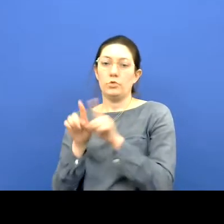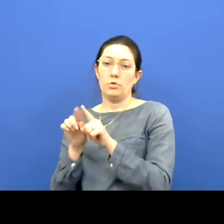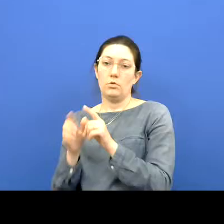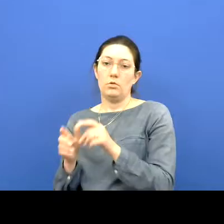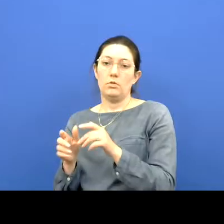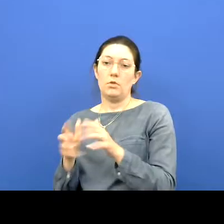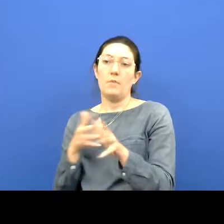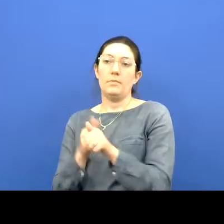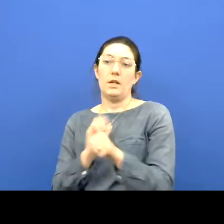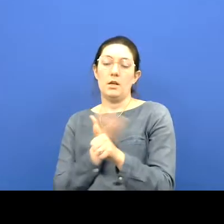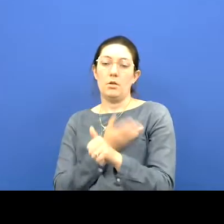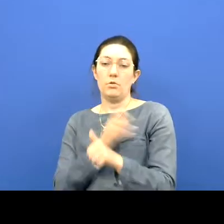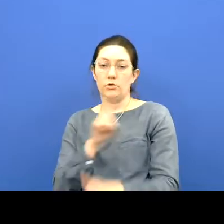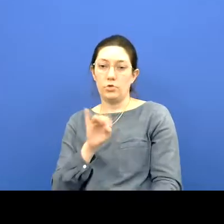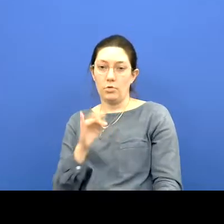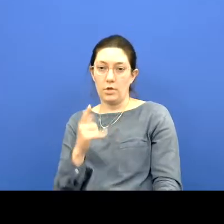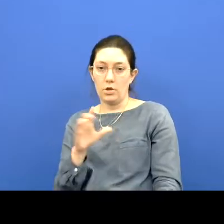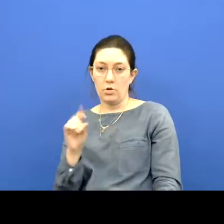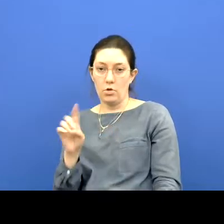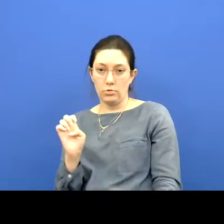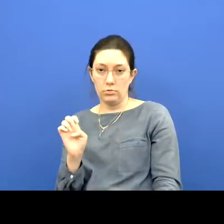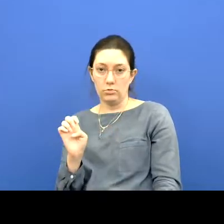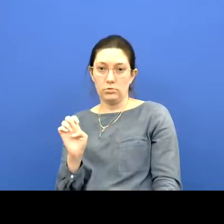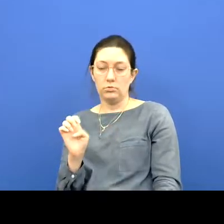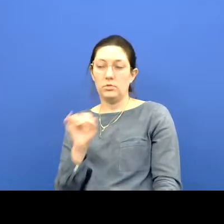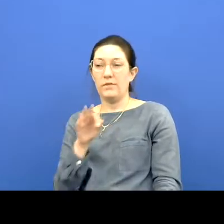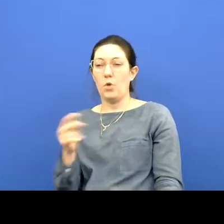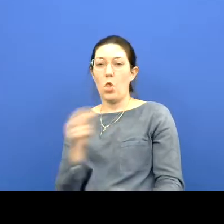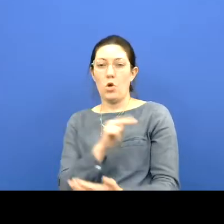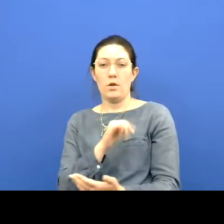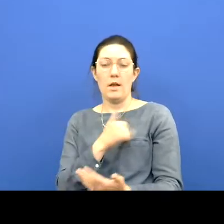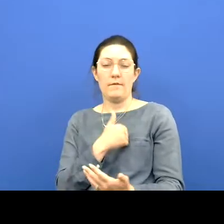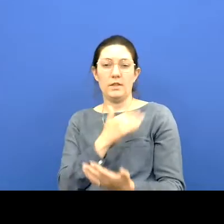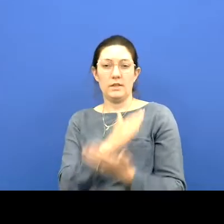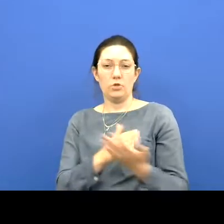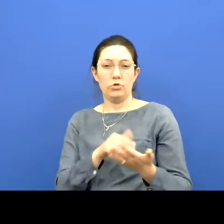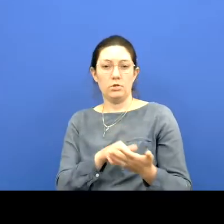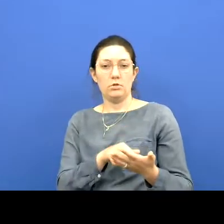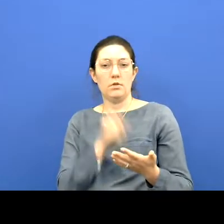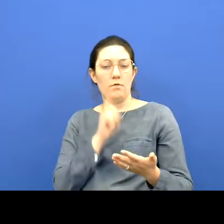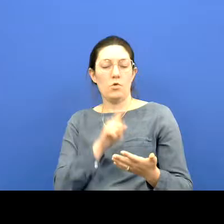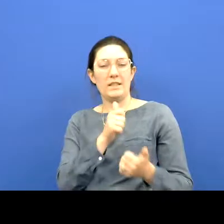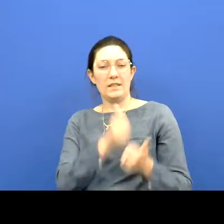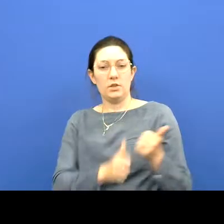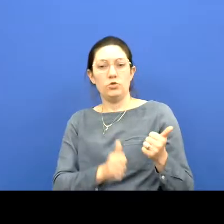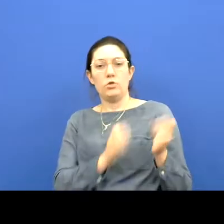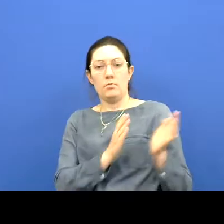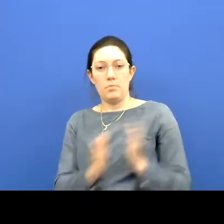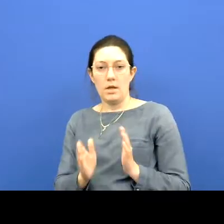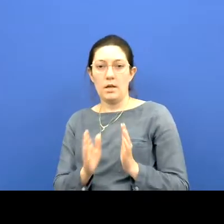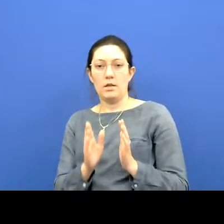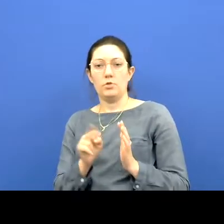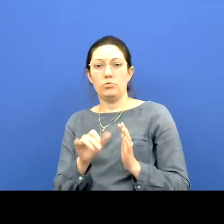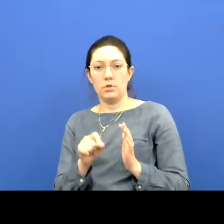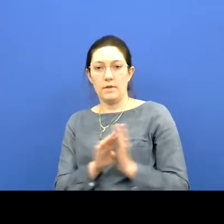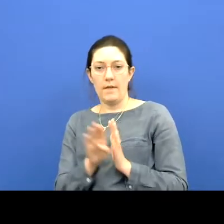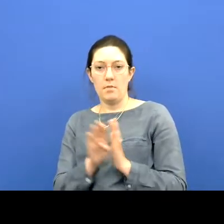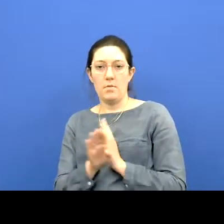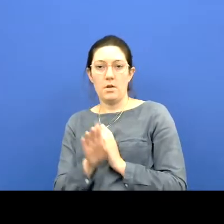our zoning code because if you look, there's a section for each plan unit development for